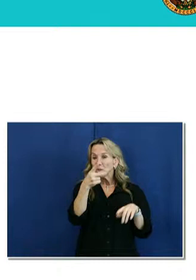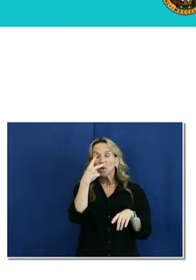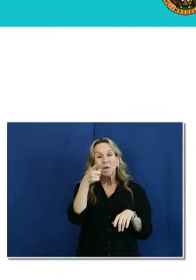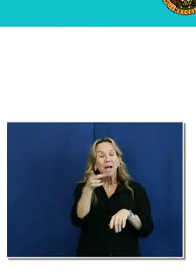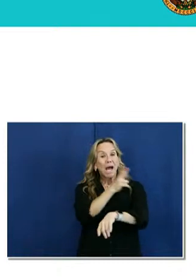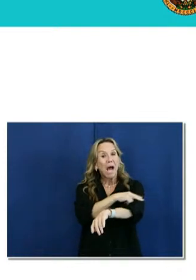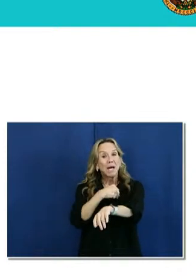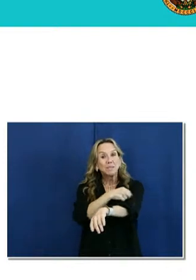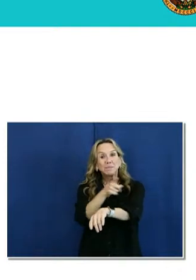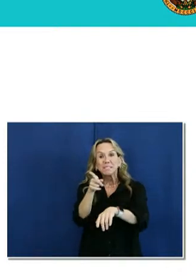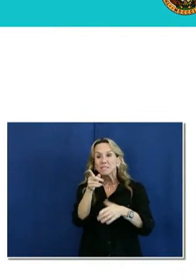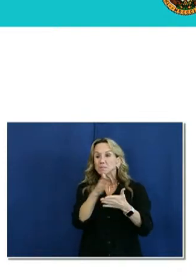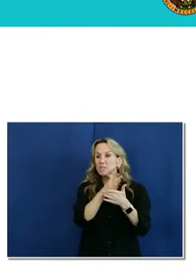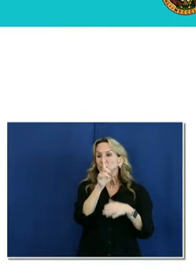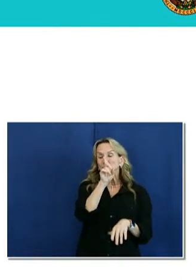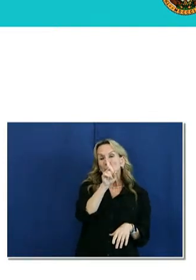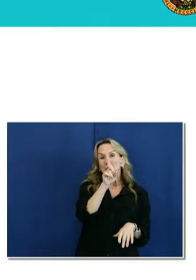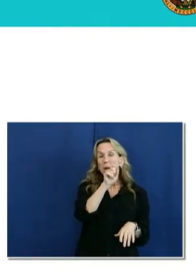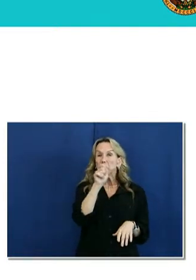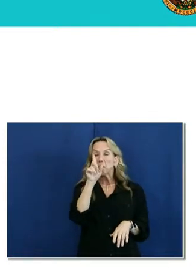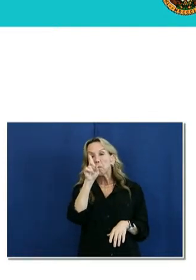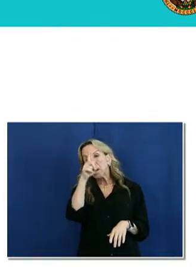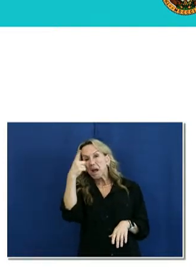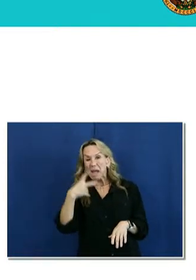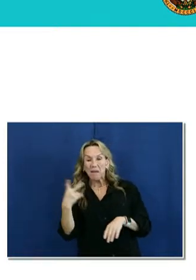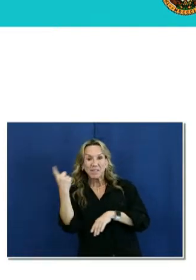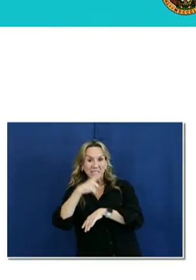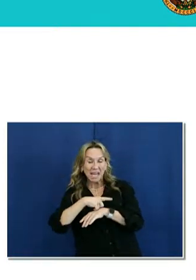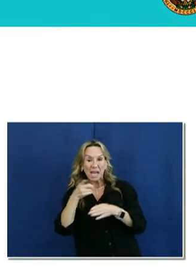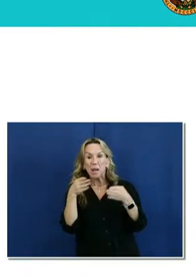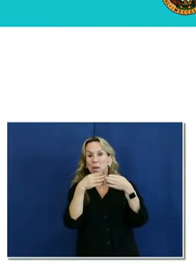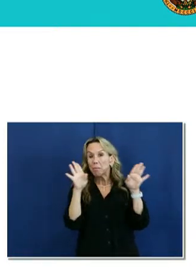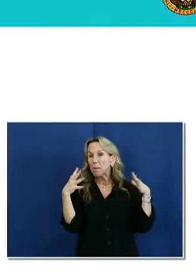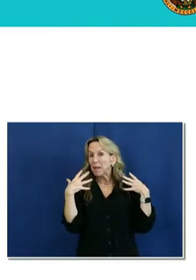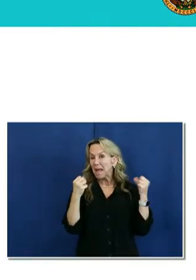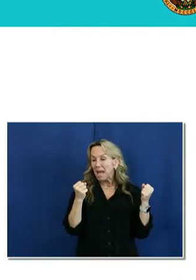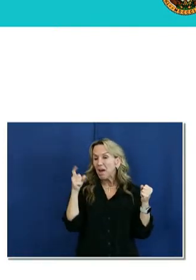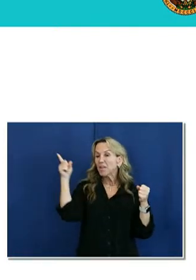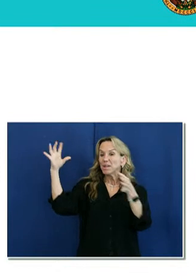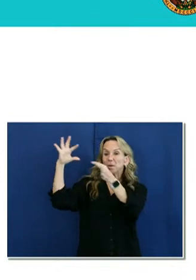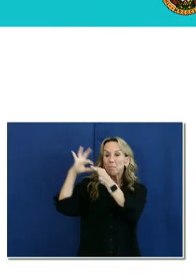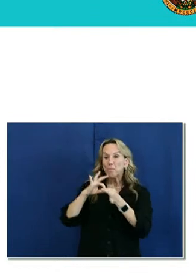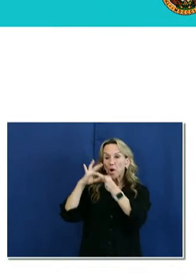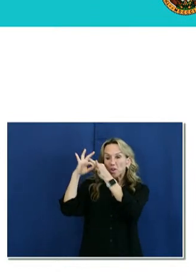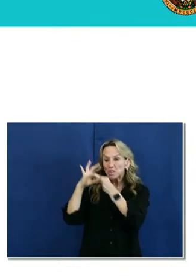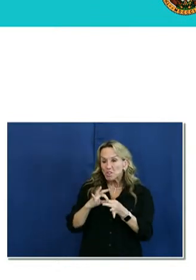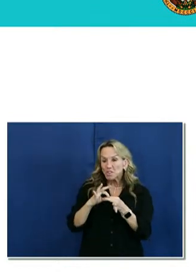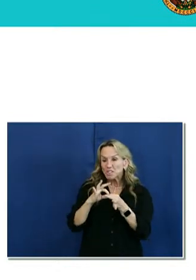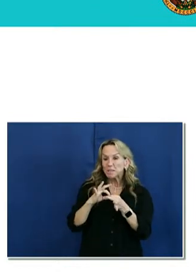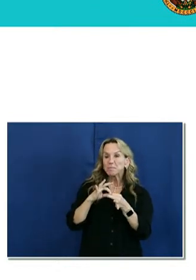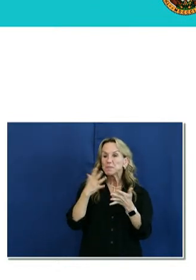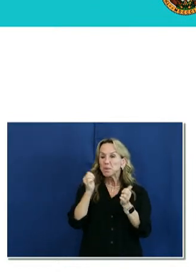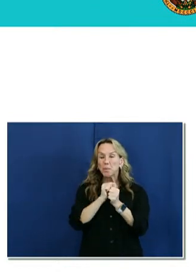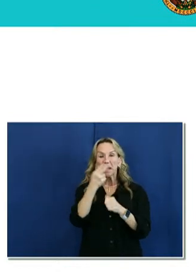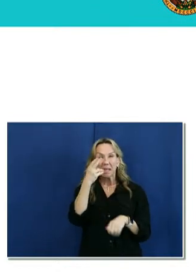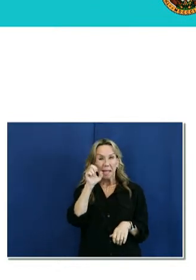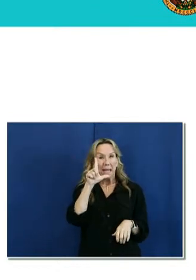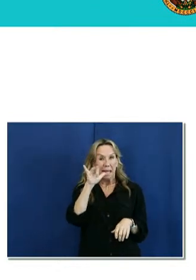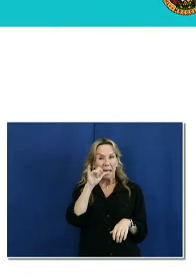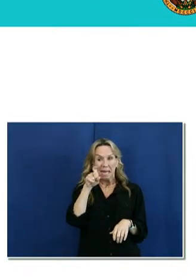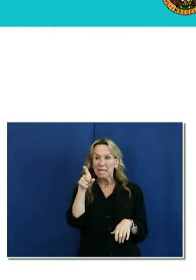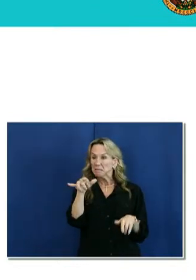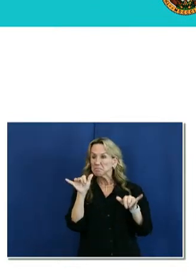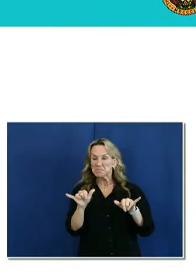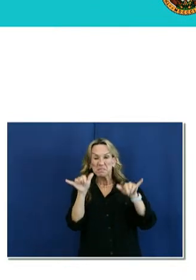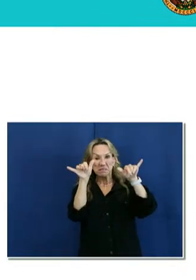hospitals between 1 and 1.5 days, our public health labs, our county Helix partnership, which is moving at about the same speed as